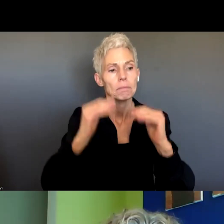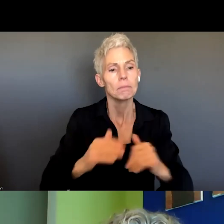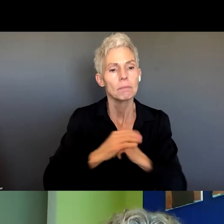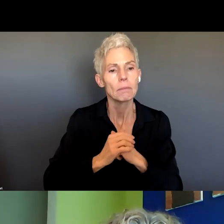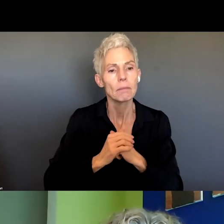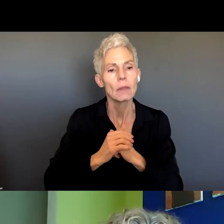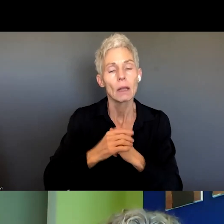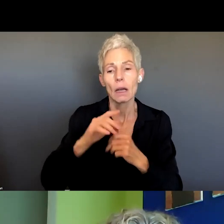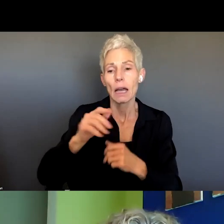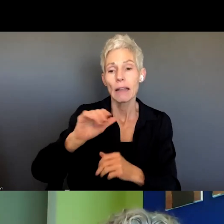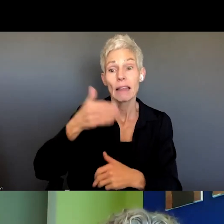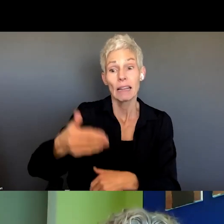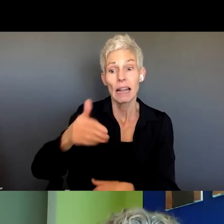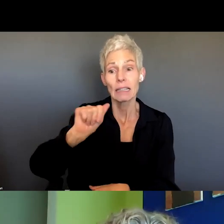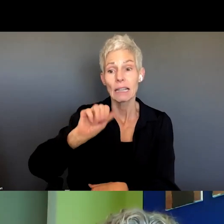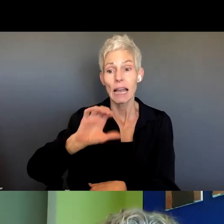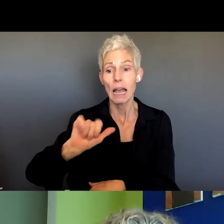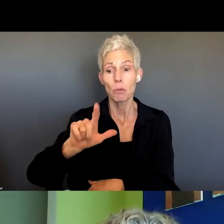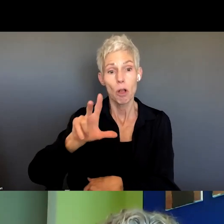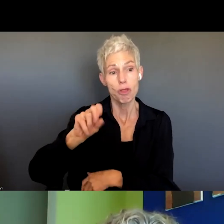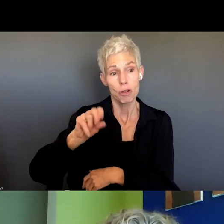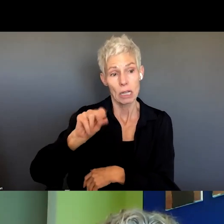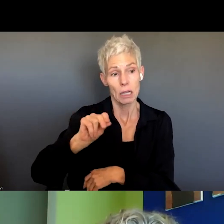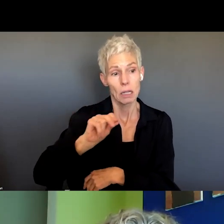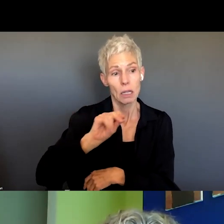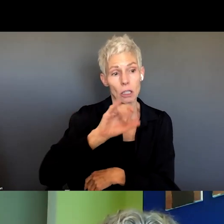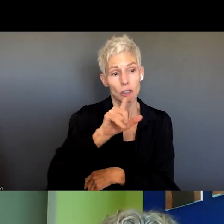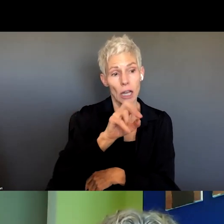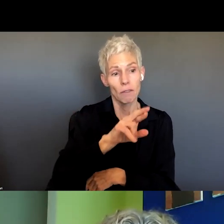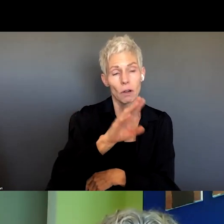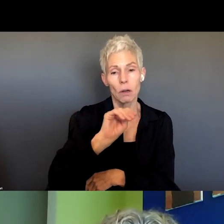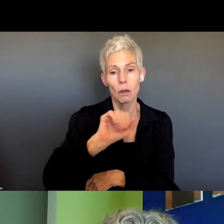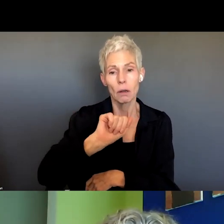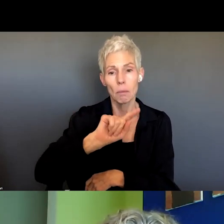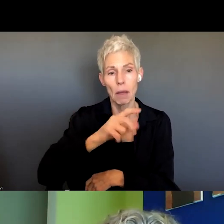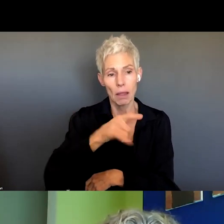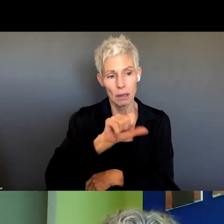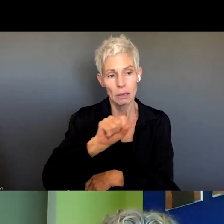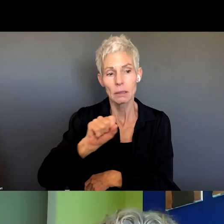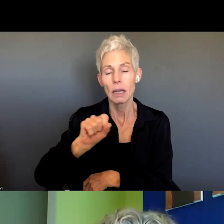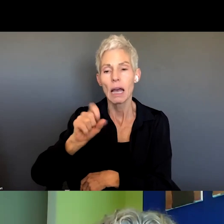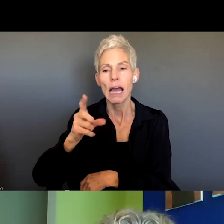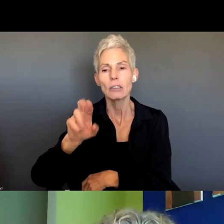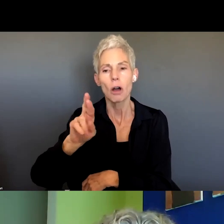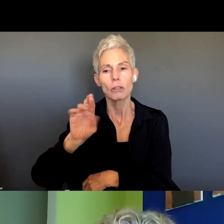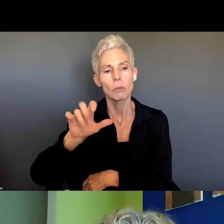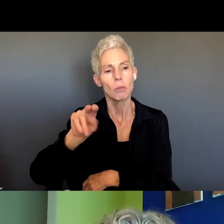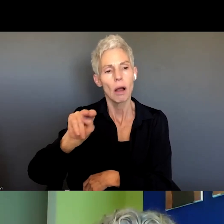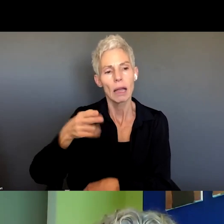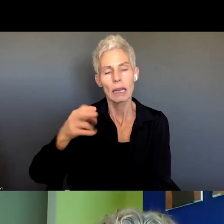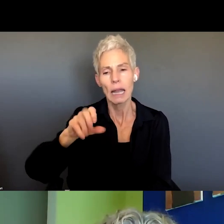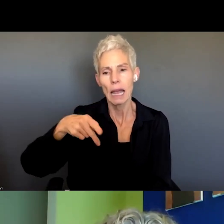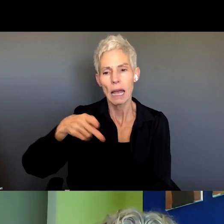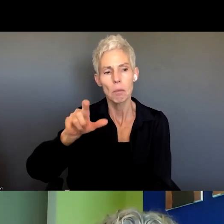coming April 30th would be Jennifer Mathis and Dr. Brian Hepburn, that an IMD should apply